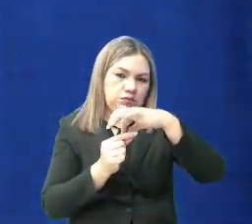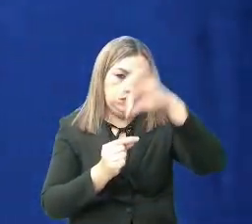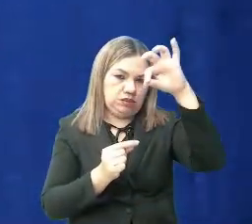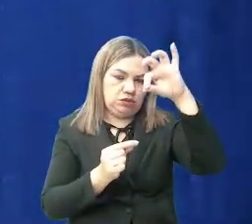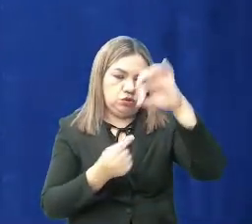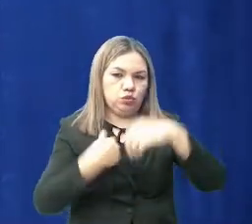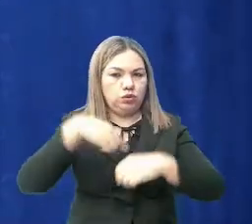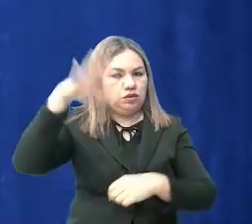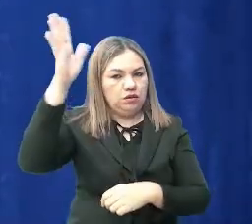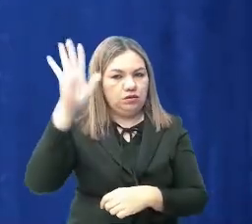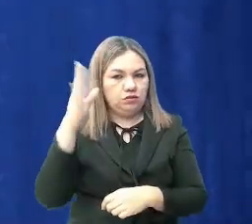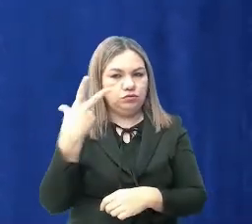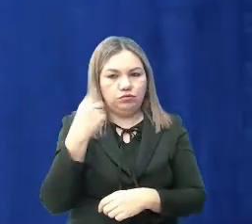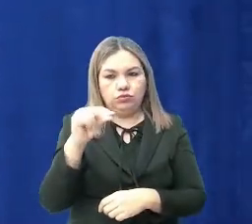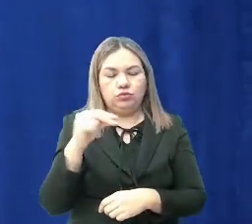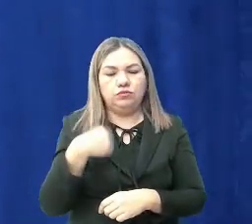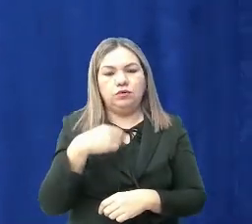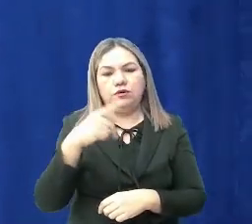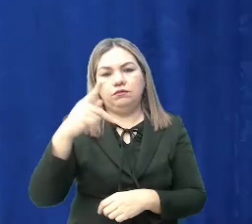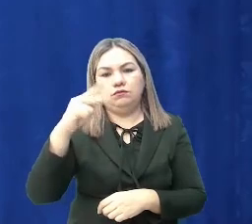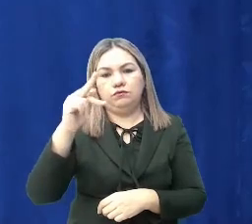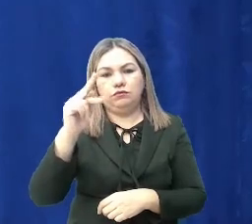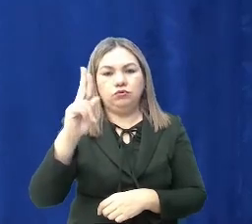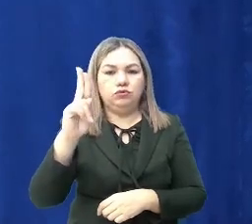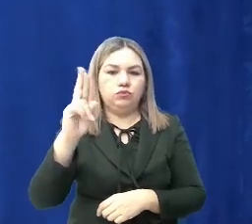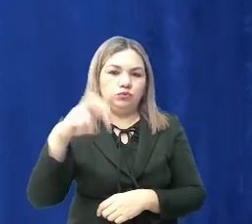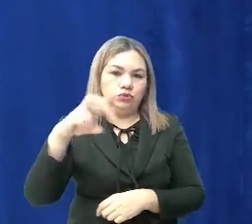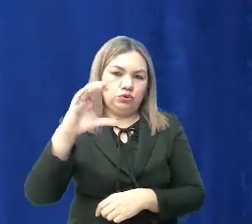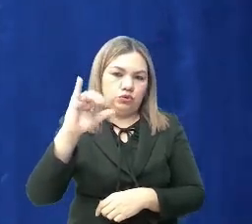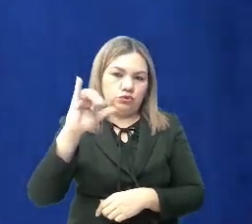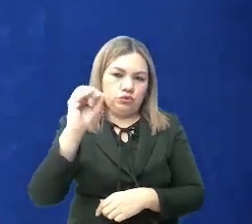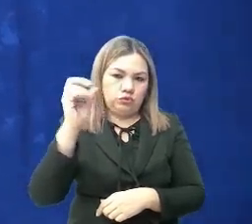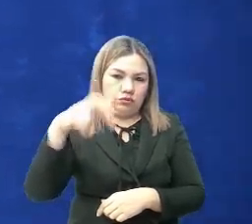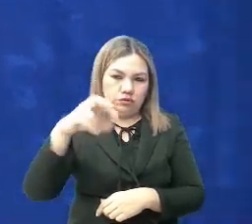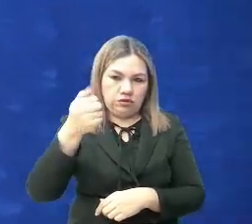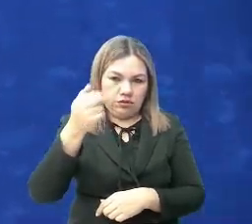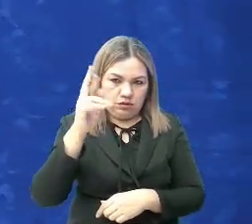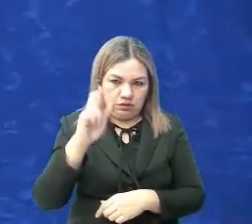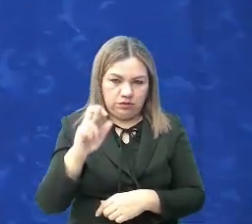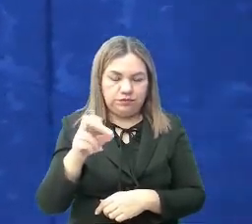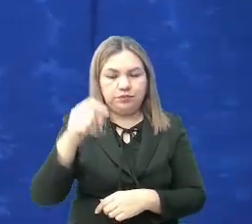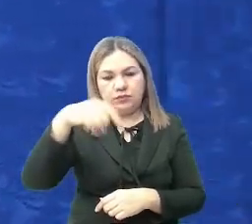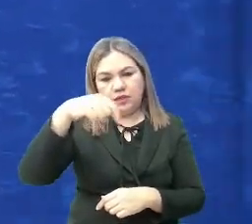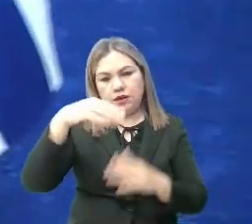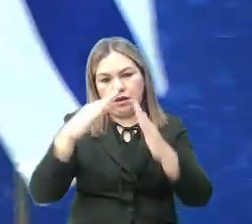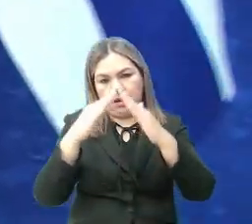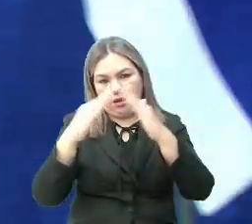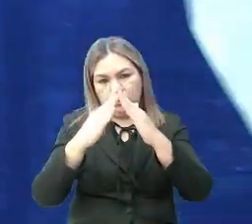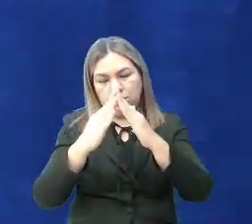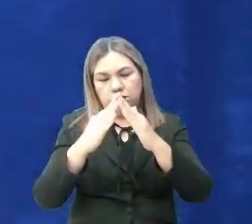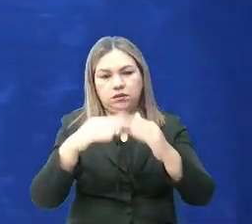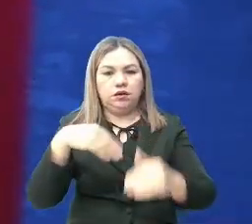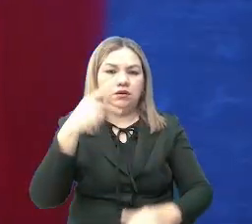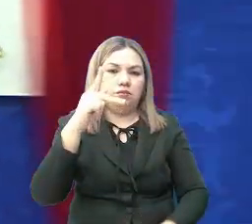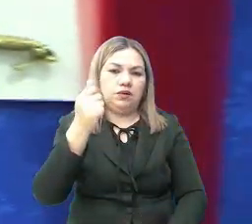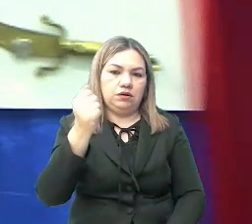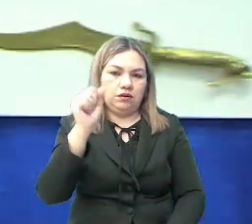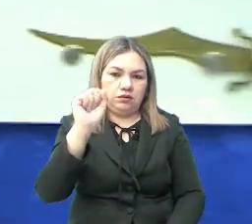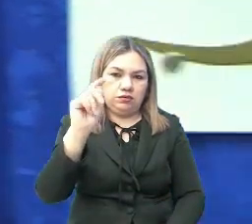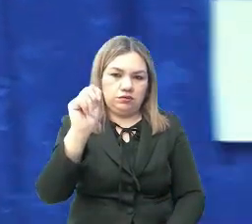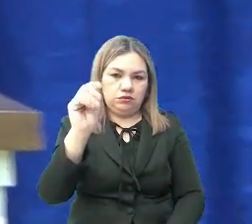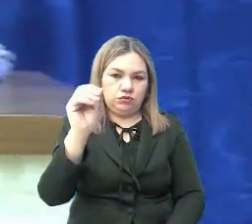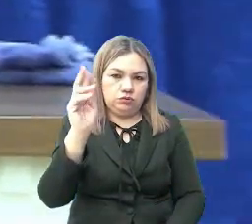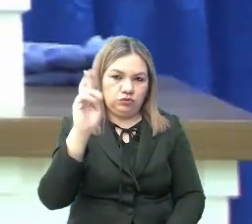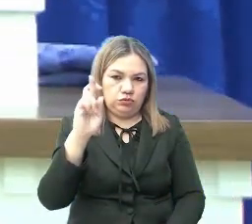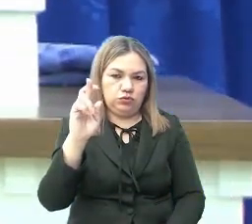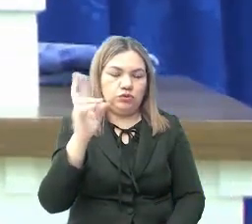not going to no longer work. Do you understand? So I come to say that in this house, the pastor is the Holy Spirit.